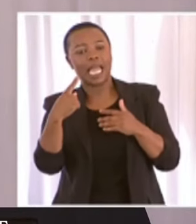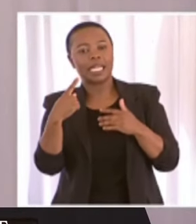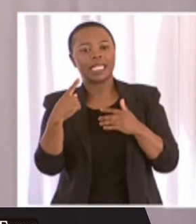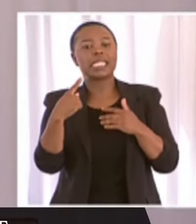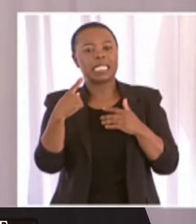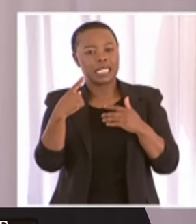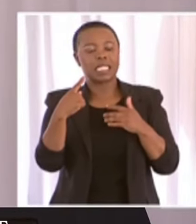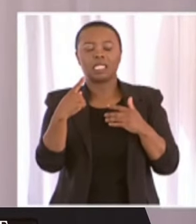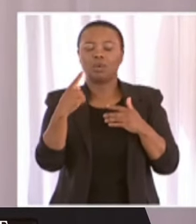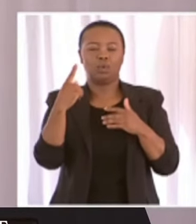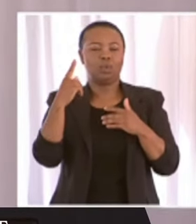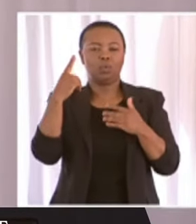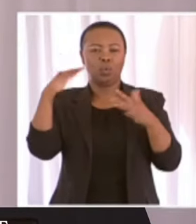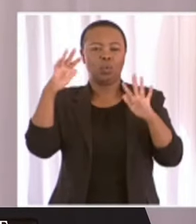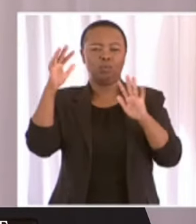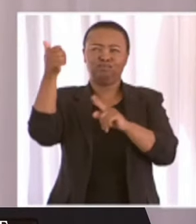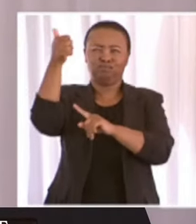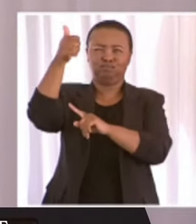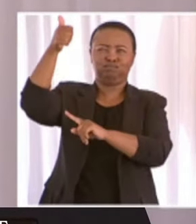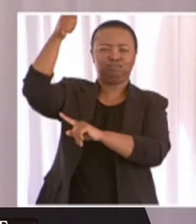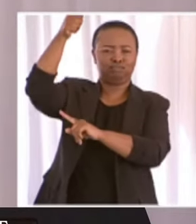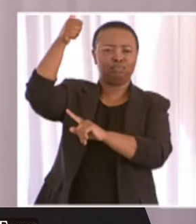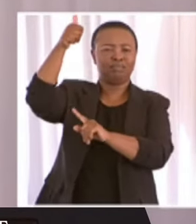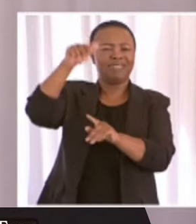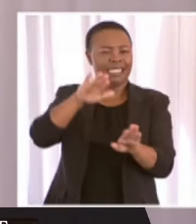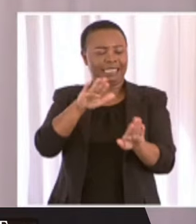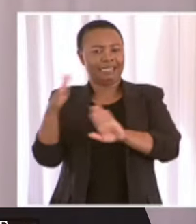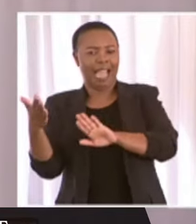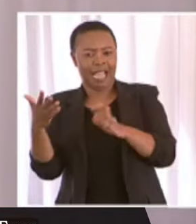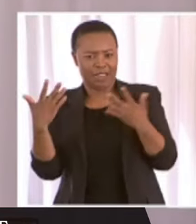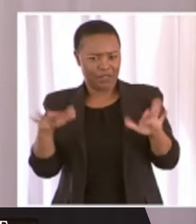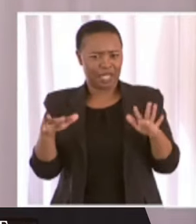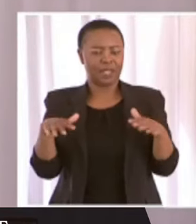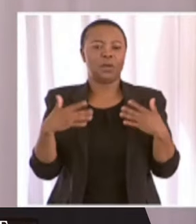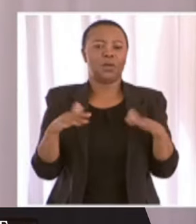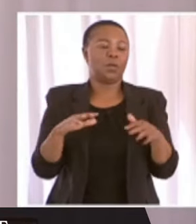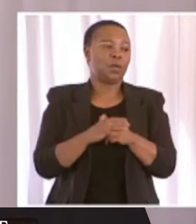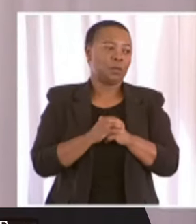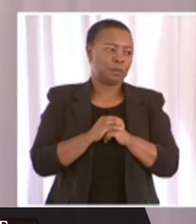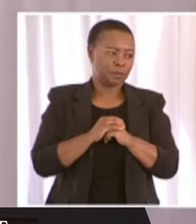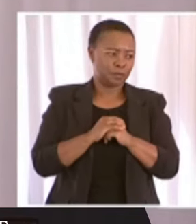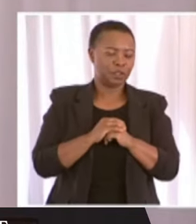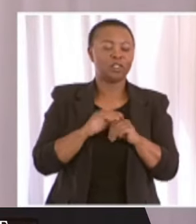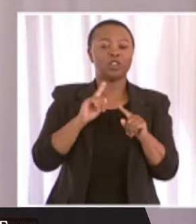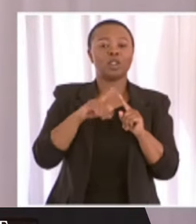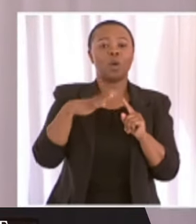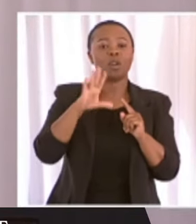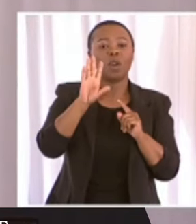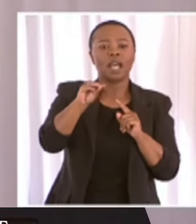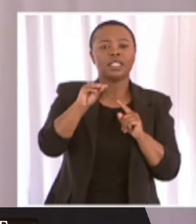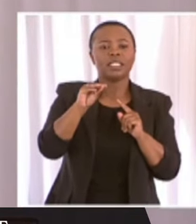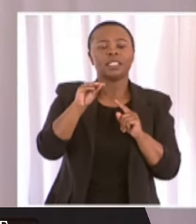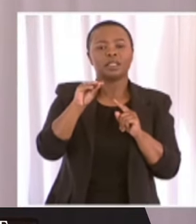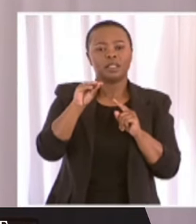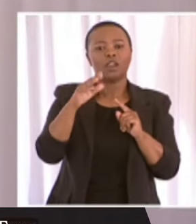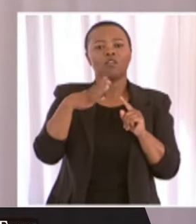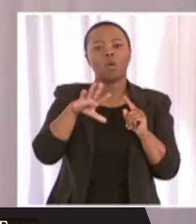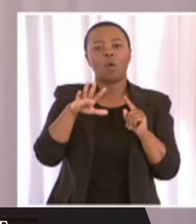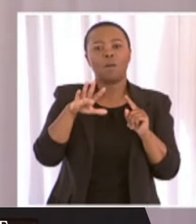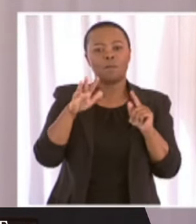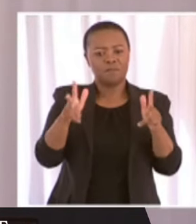tree has fallen. Before I ask the first speaker to come, I just want to read something from